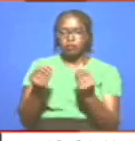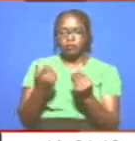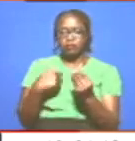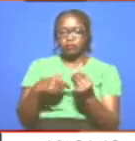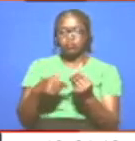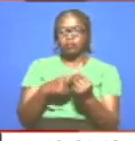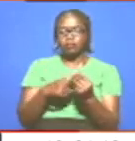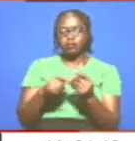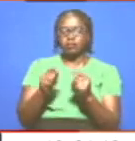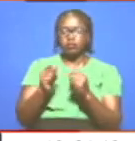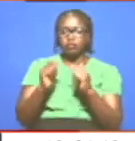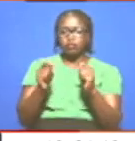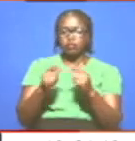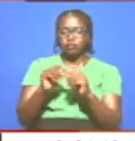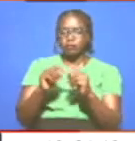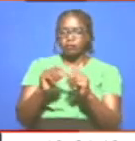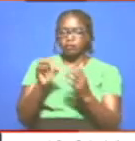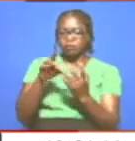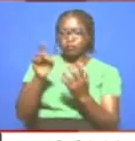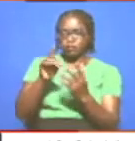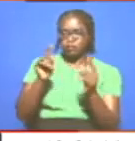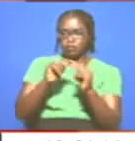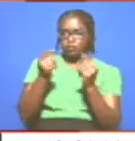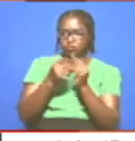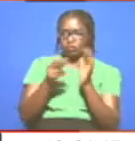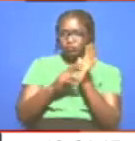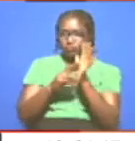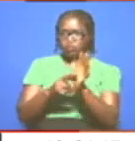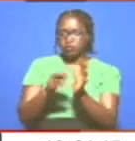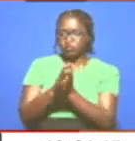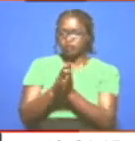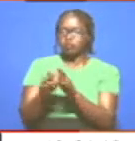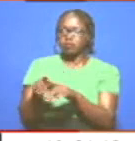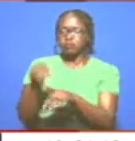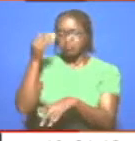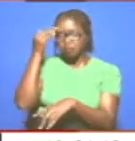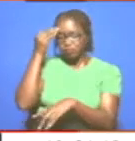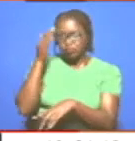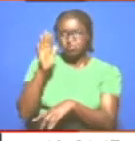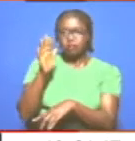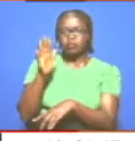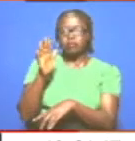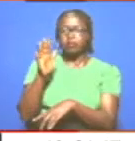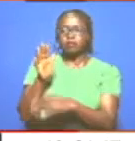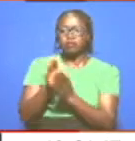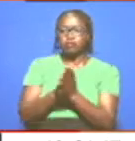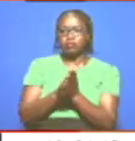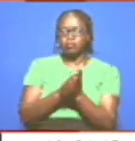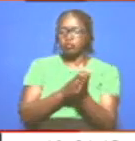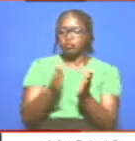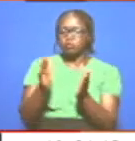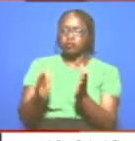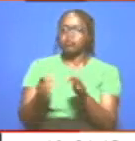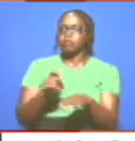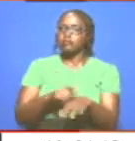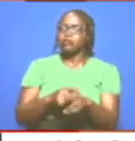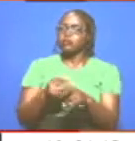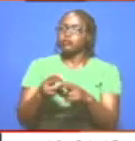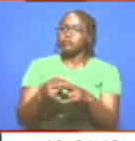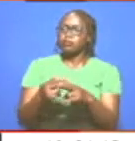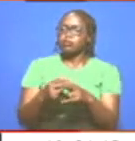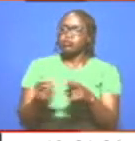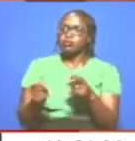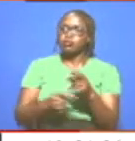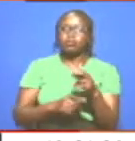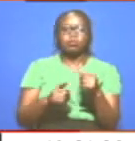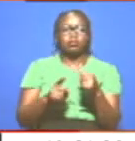the team there, as we don't have that much time. Very soon, I think June, July, we have